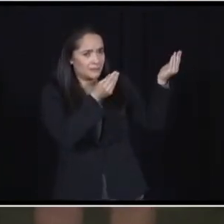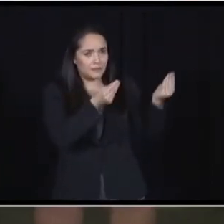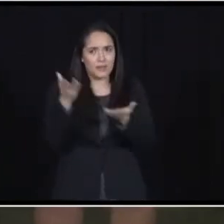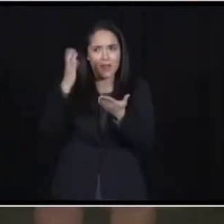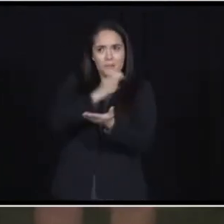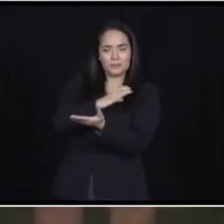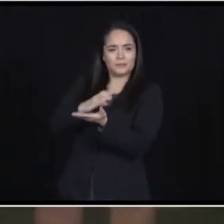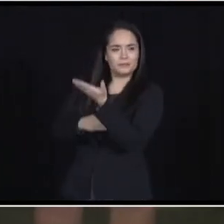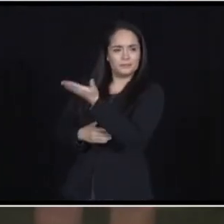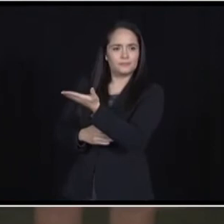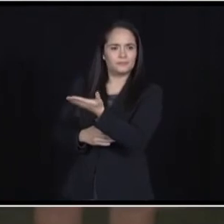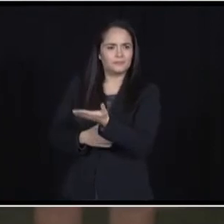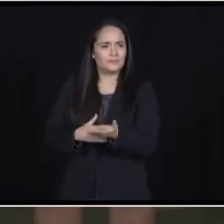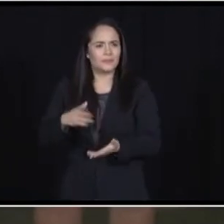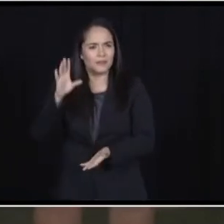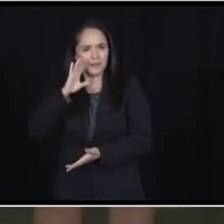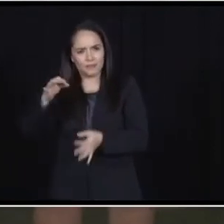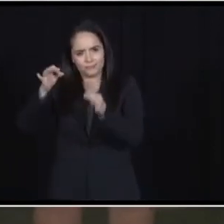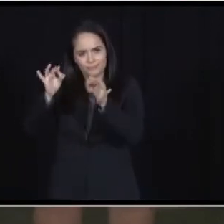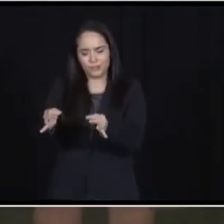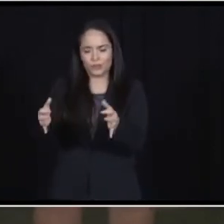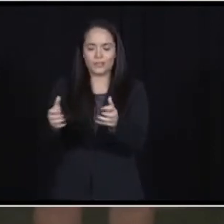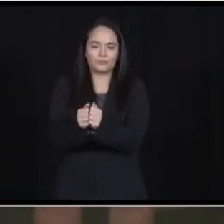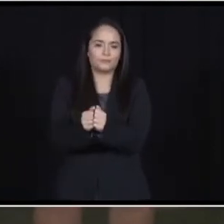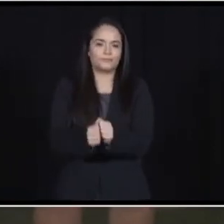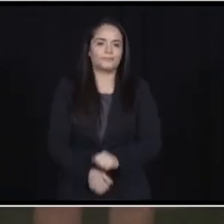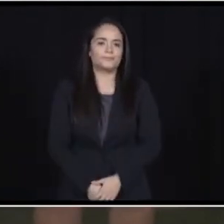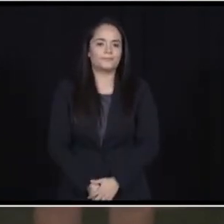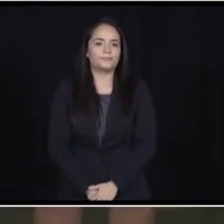decision. Follow up?